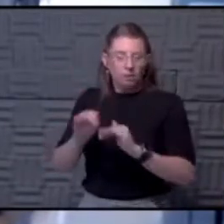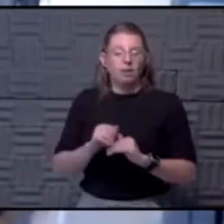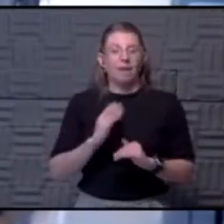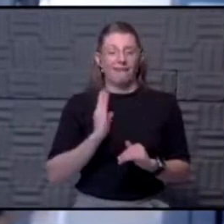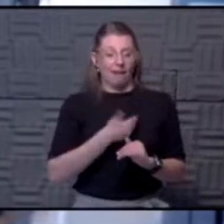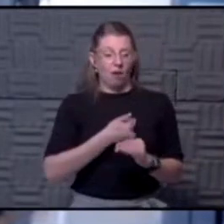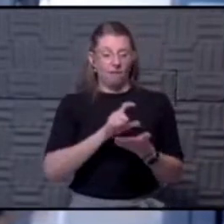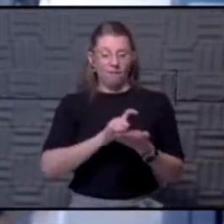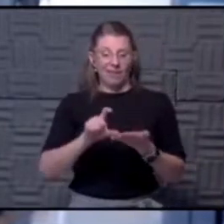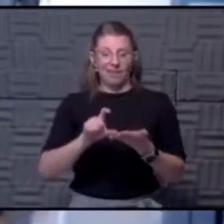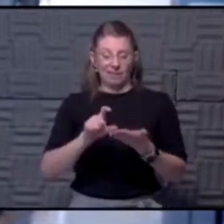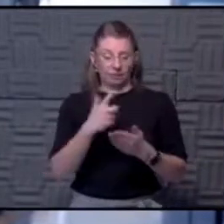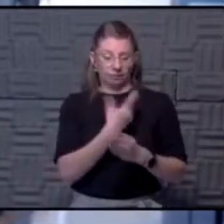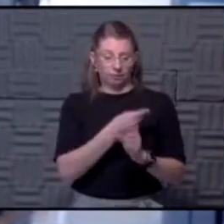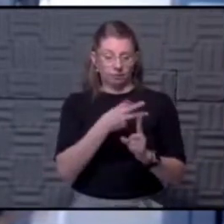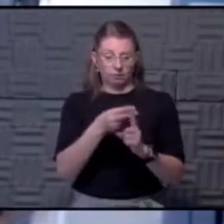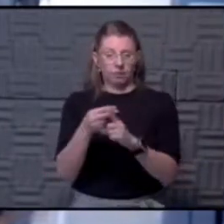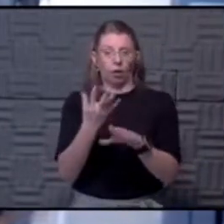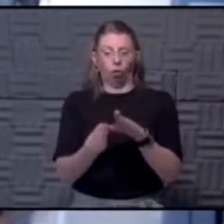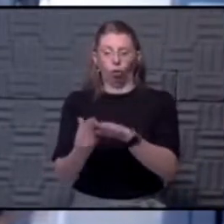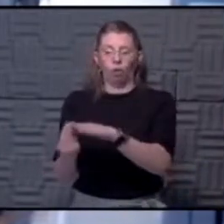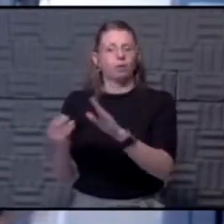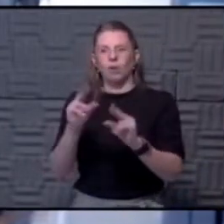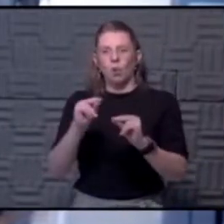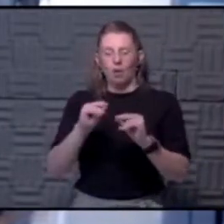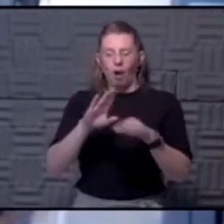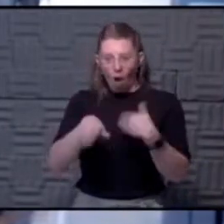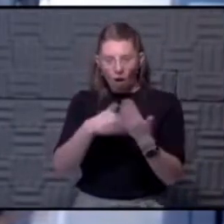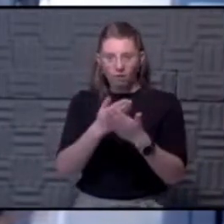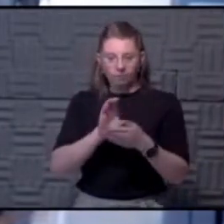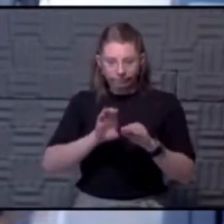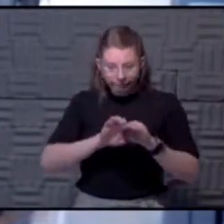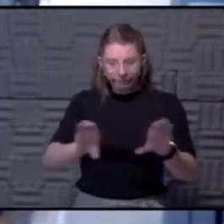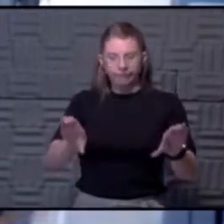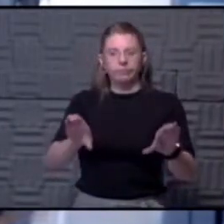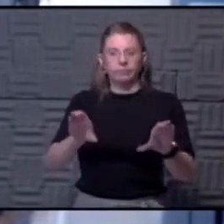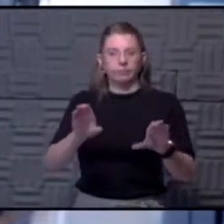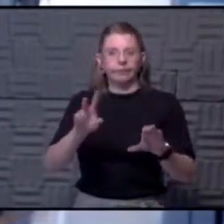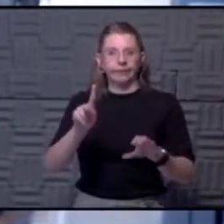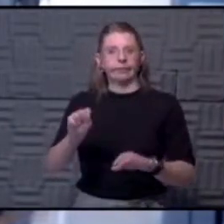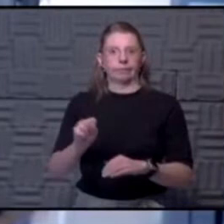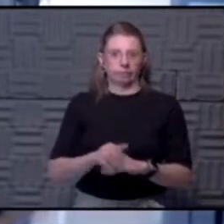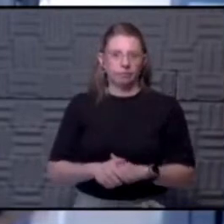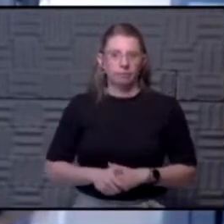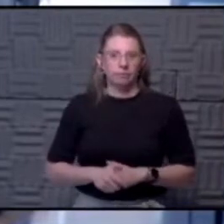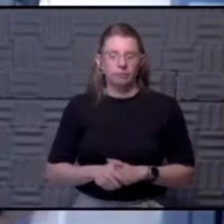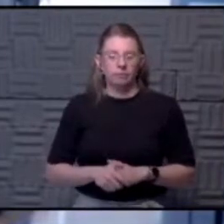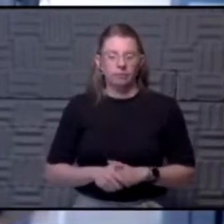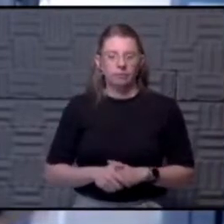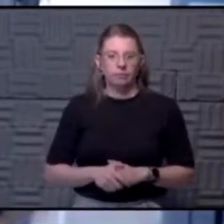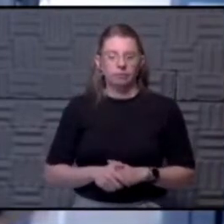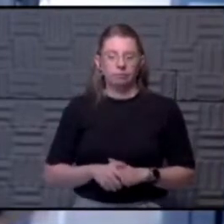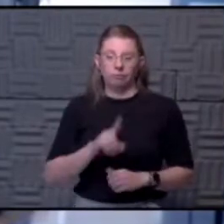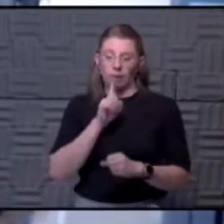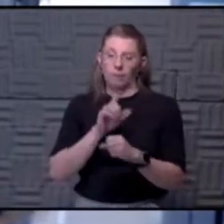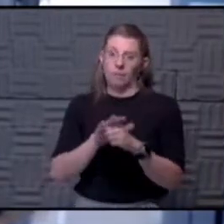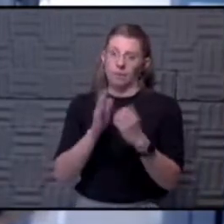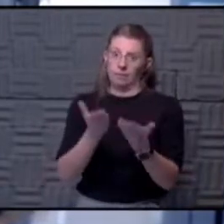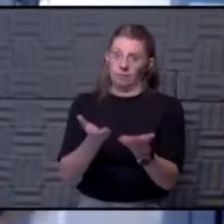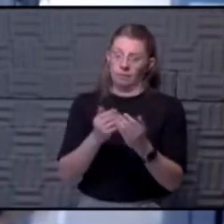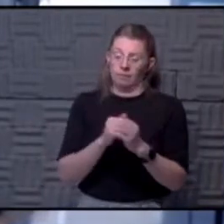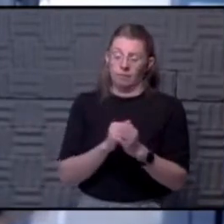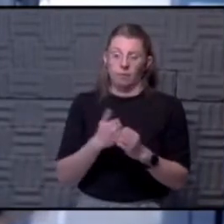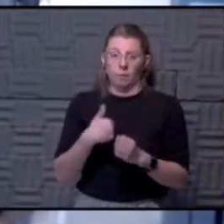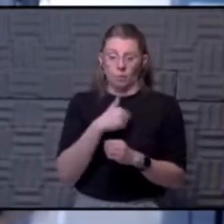any vaccine slip through our fingers. It's all gotten into the state of Kansas. So it's a promise to you that we will do whatever